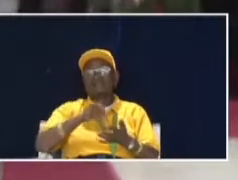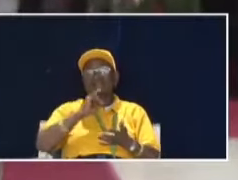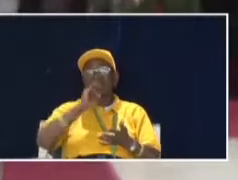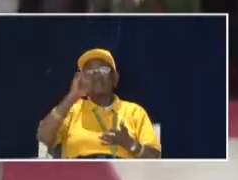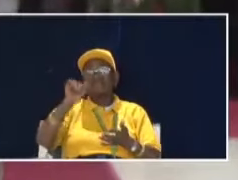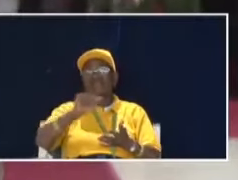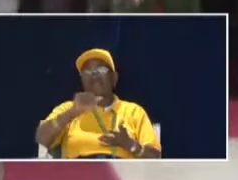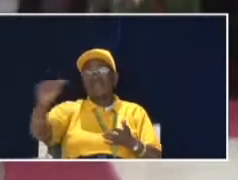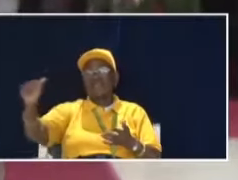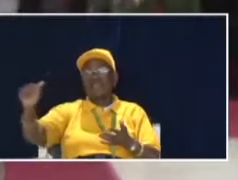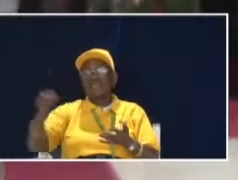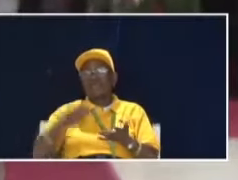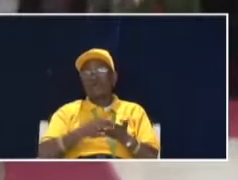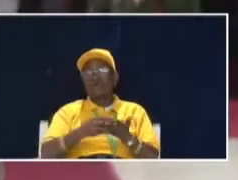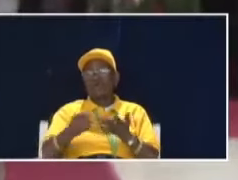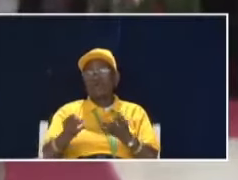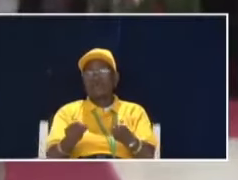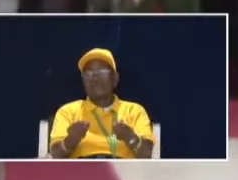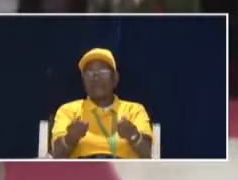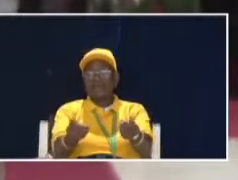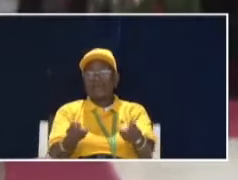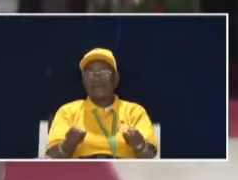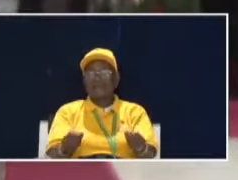holy ground.